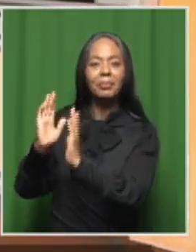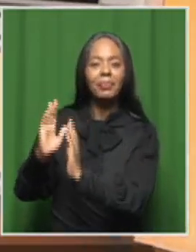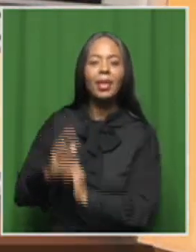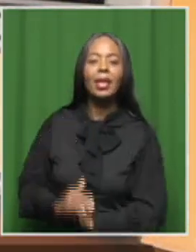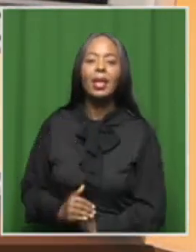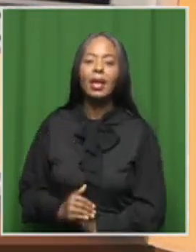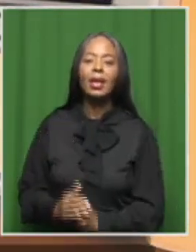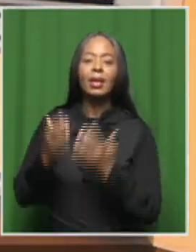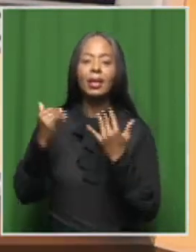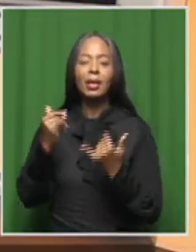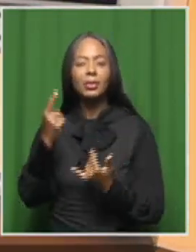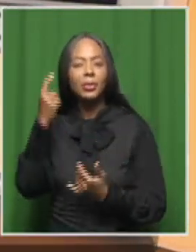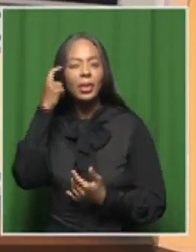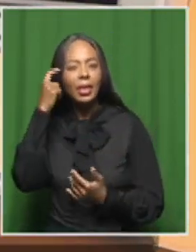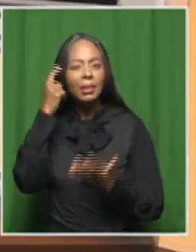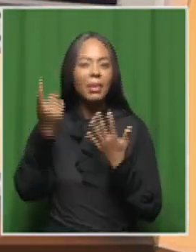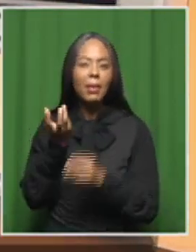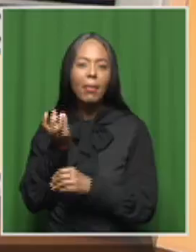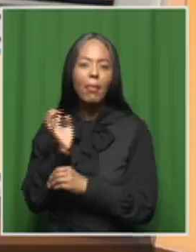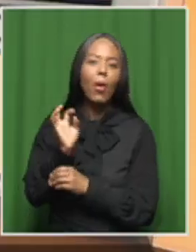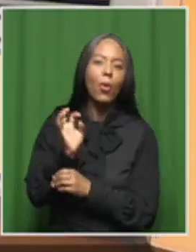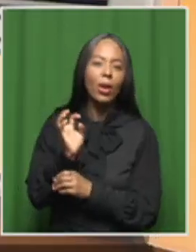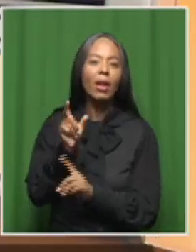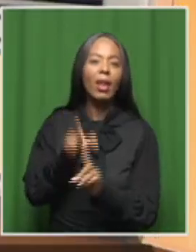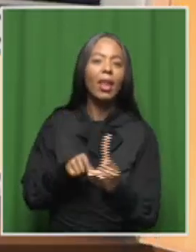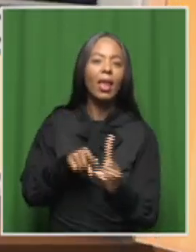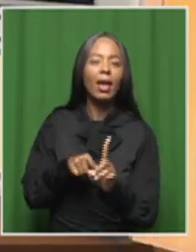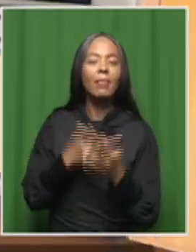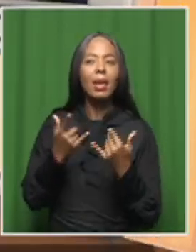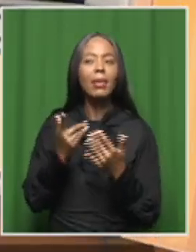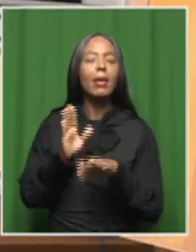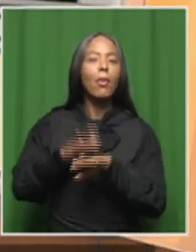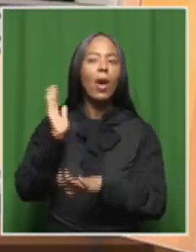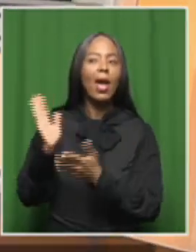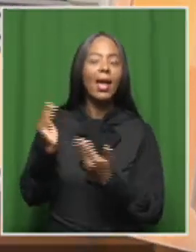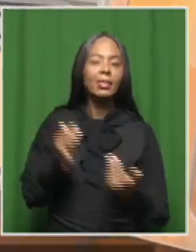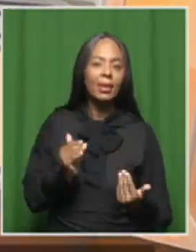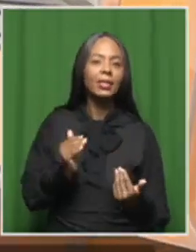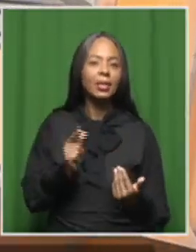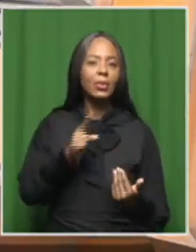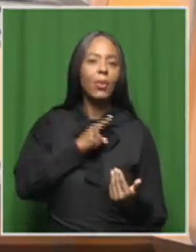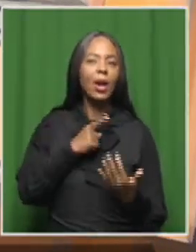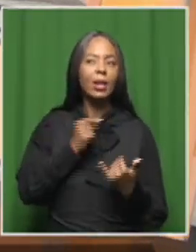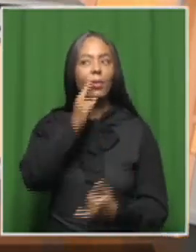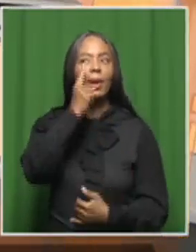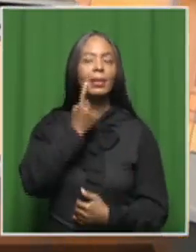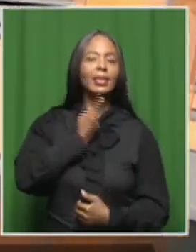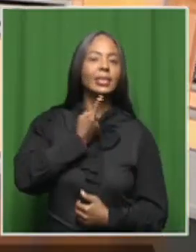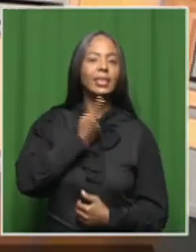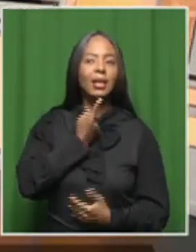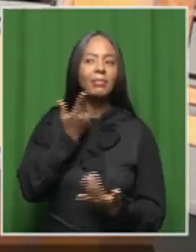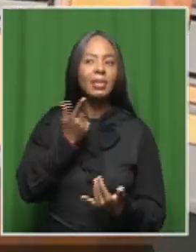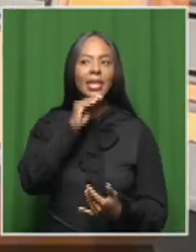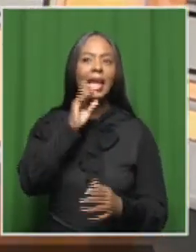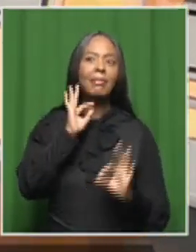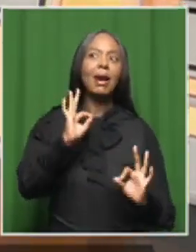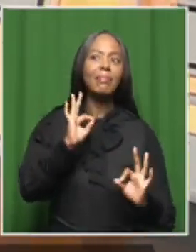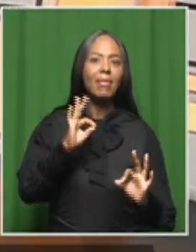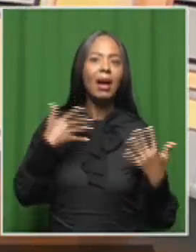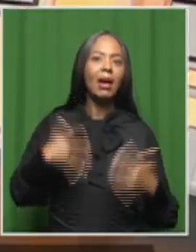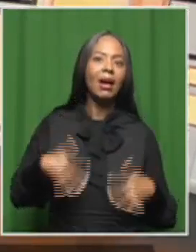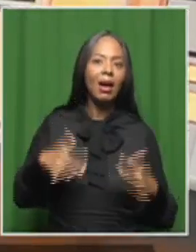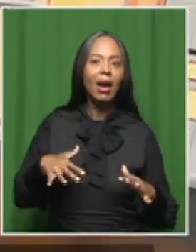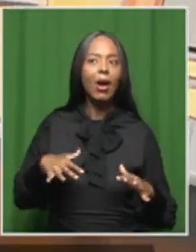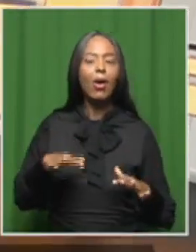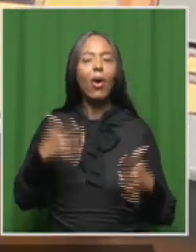Would you say it's given the bowlers more than what was expected? Because we're asking ourselves the question, are they excellent or have the batters